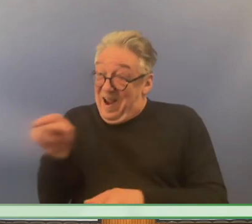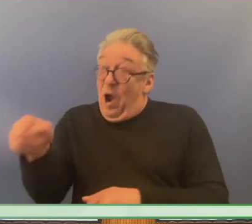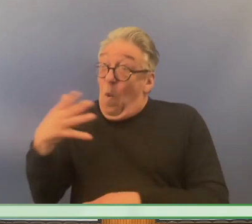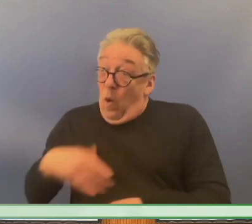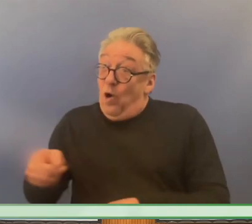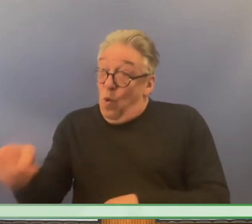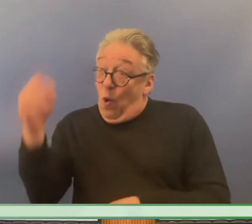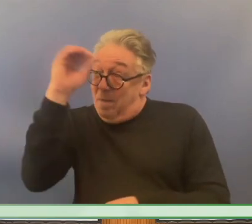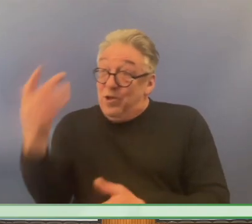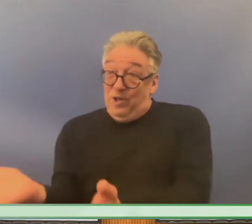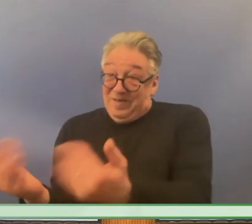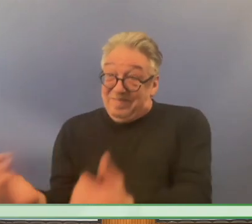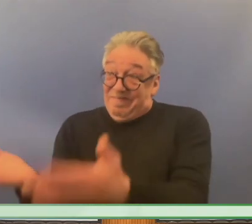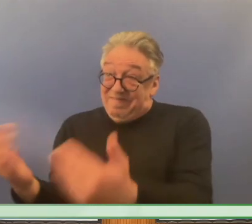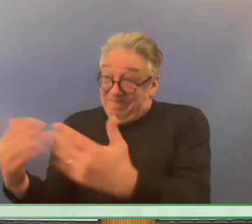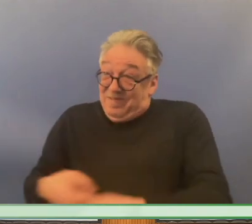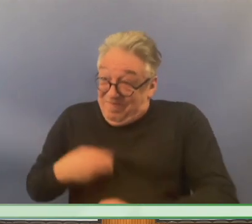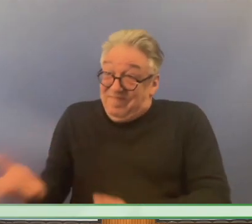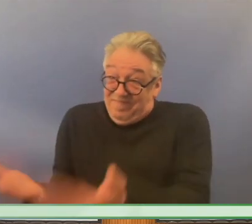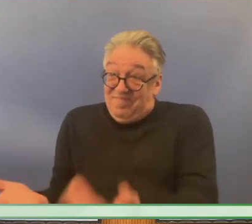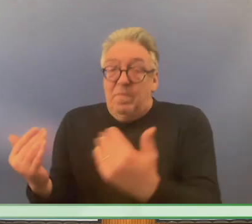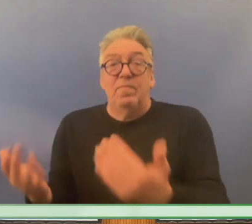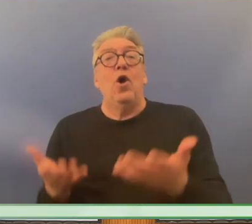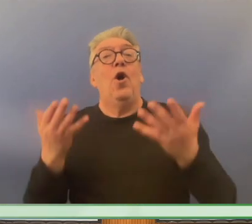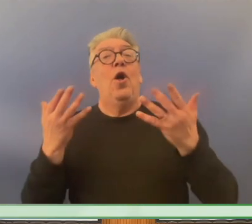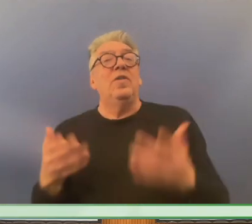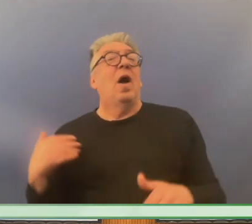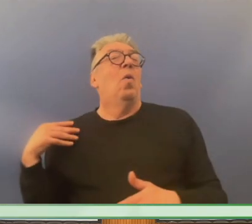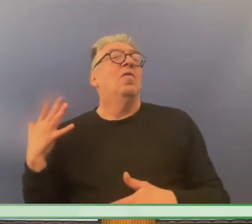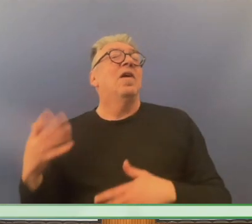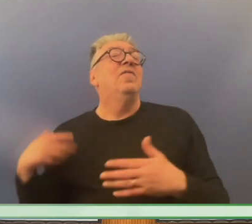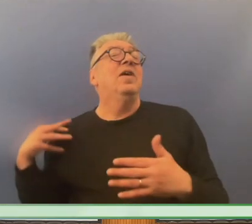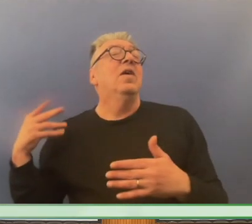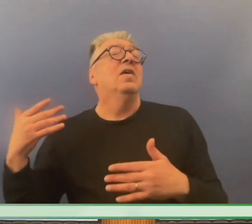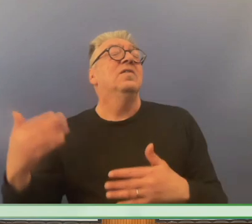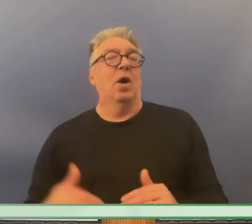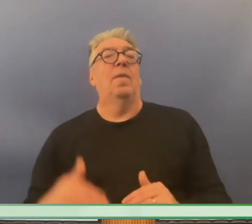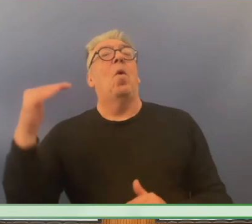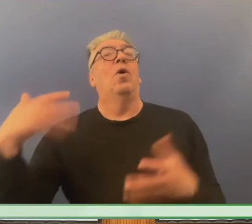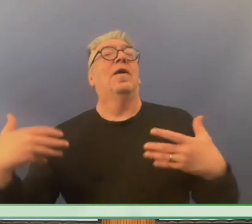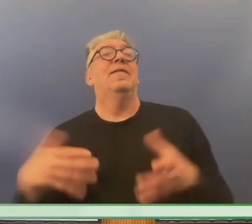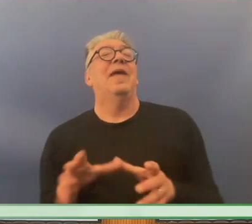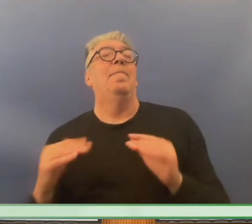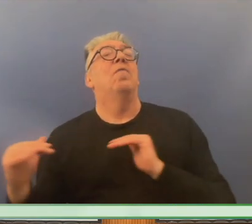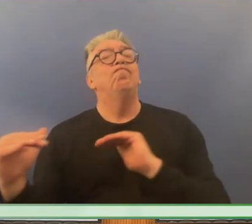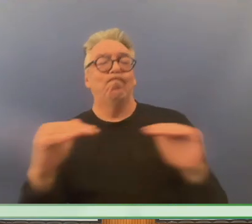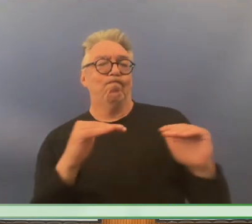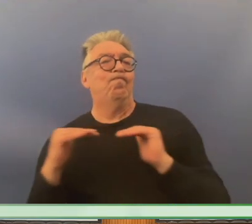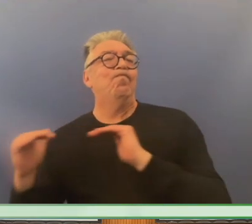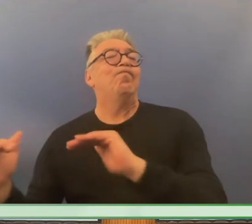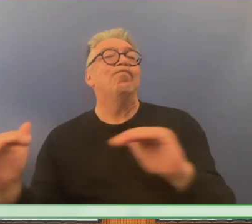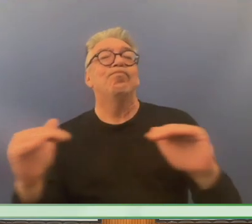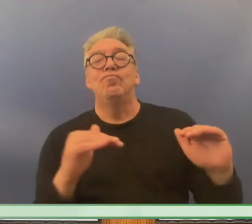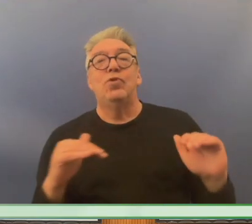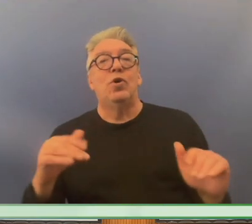to start with. Now we are much more on equal footing, and it's fantastic how they